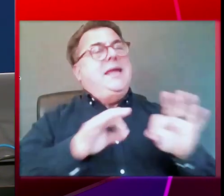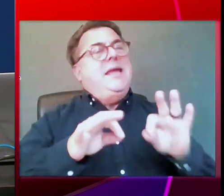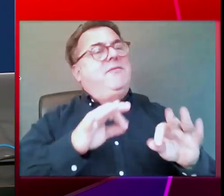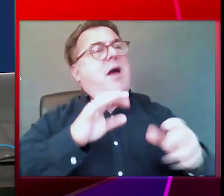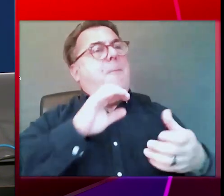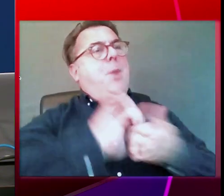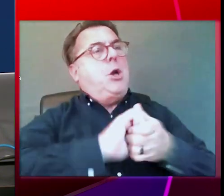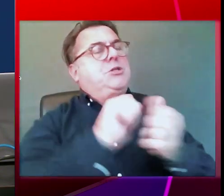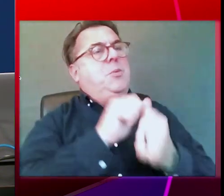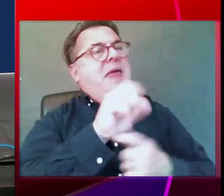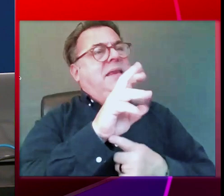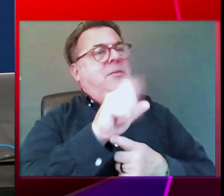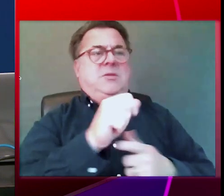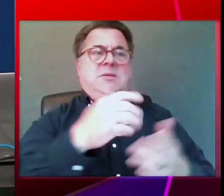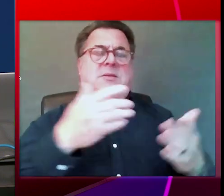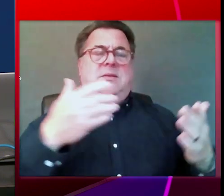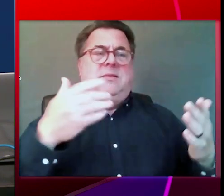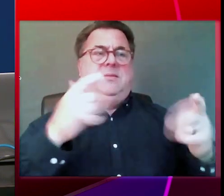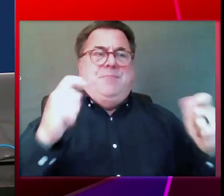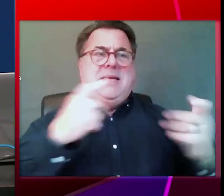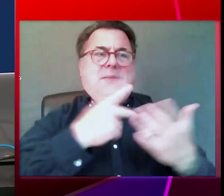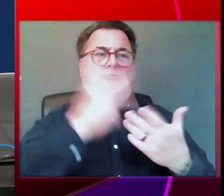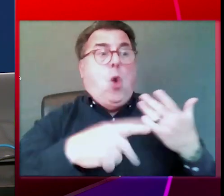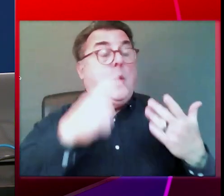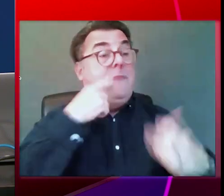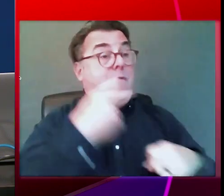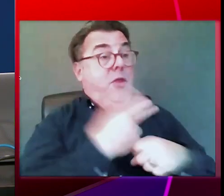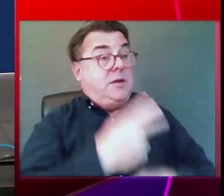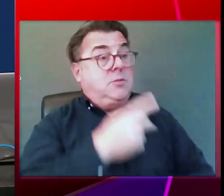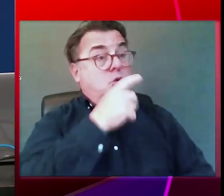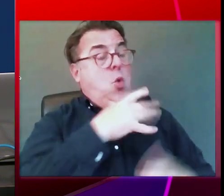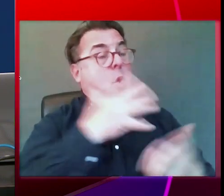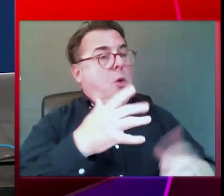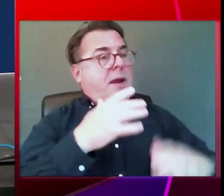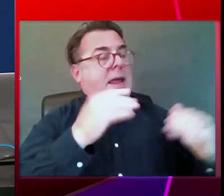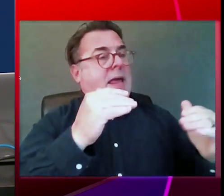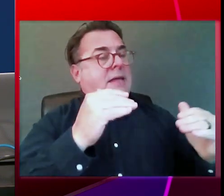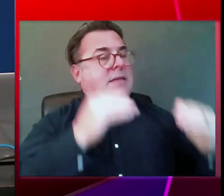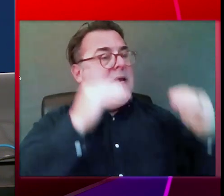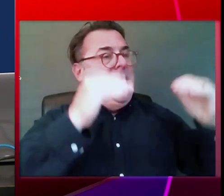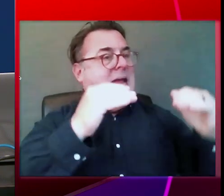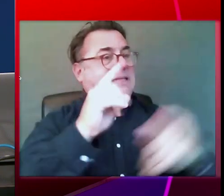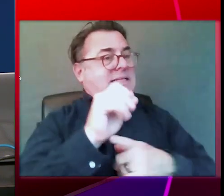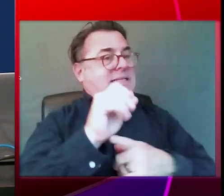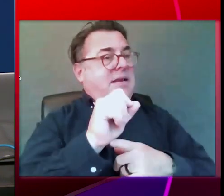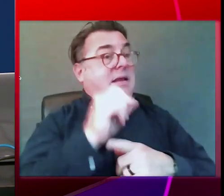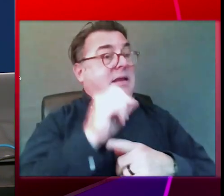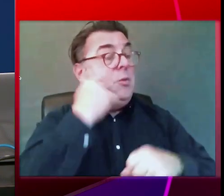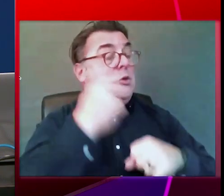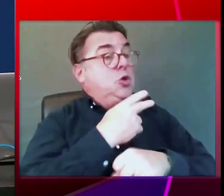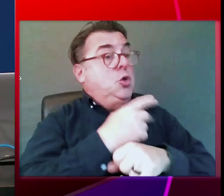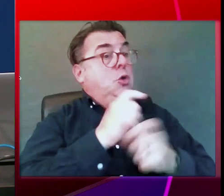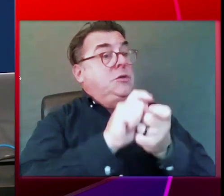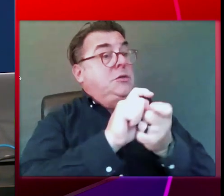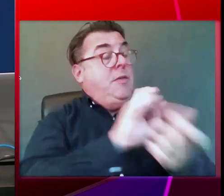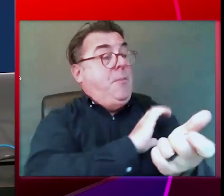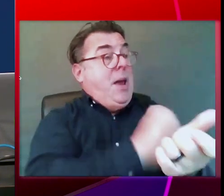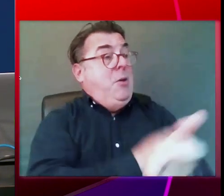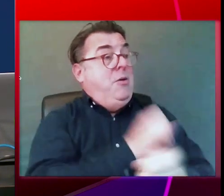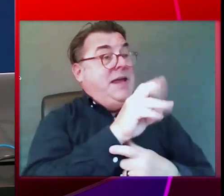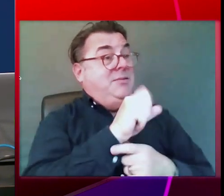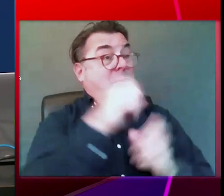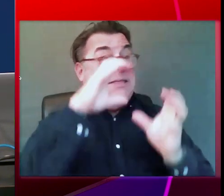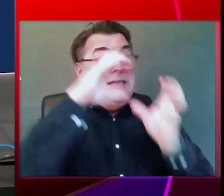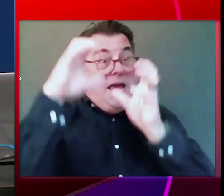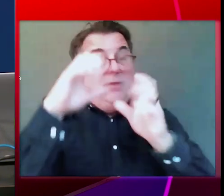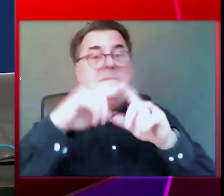initiative, especially for the customer who have this enhanced sovereignty requirement, where they want to use the power of the AWS cloud, but at the same time, they